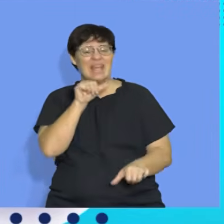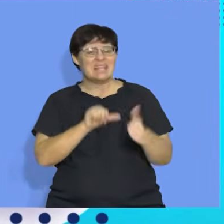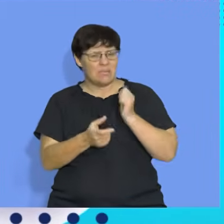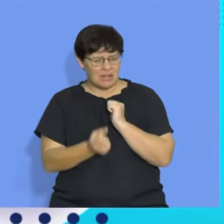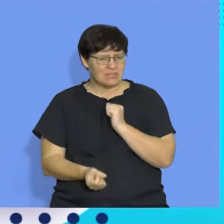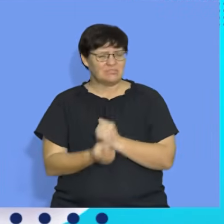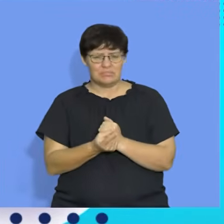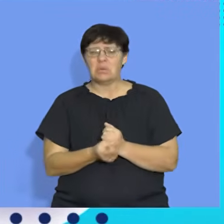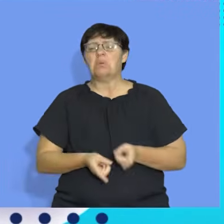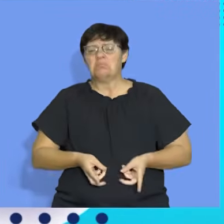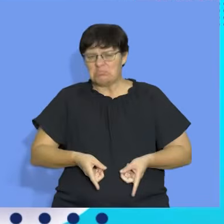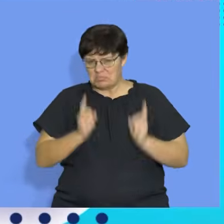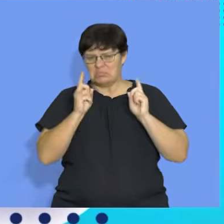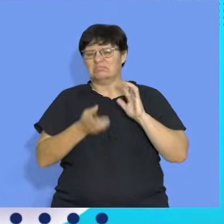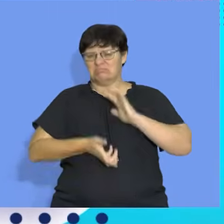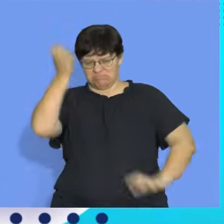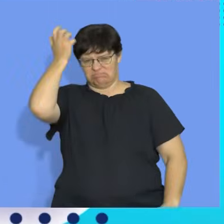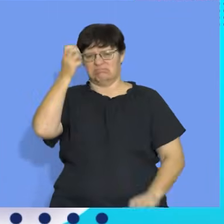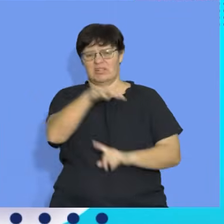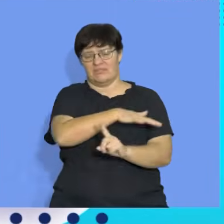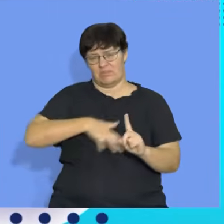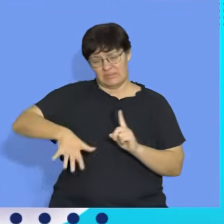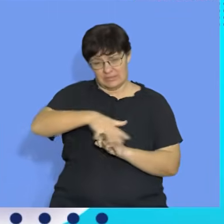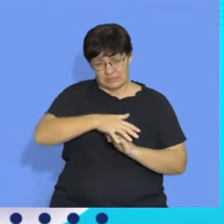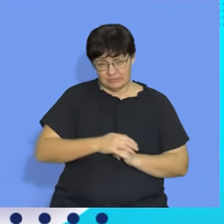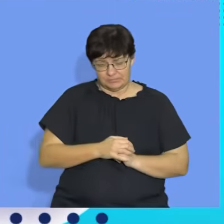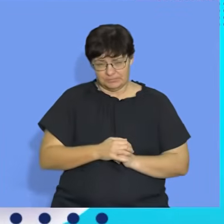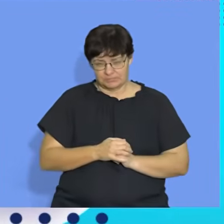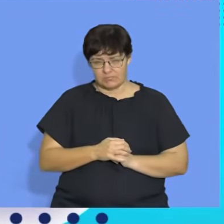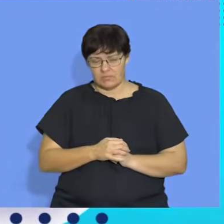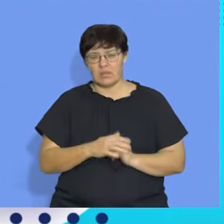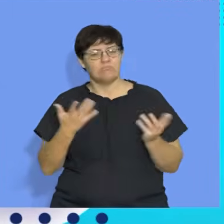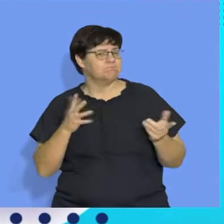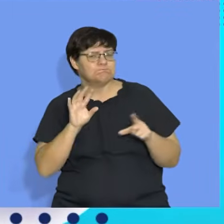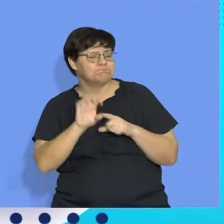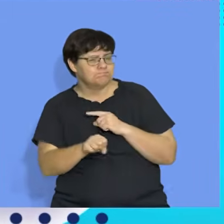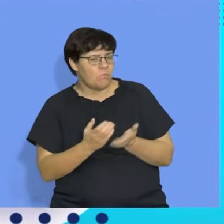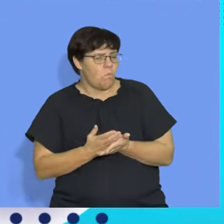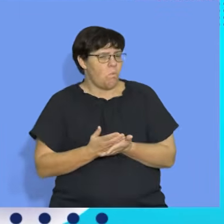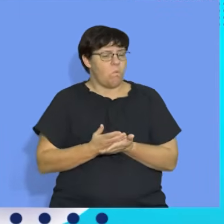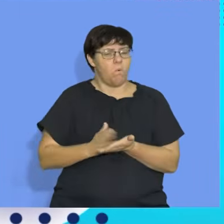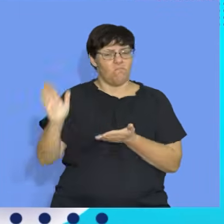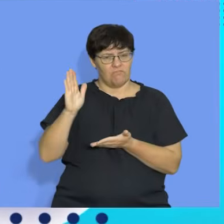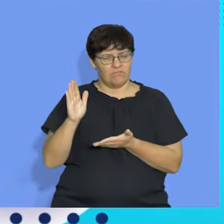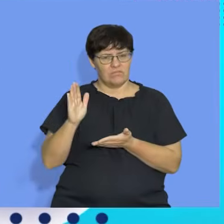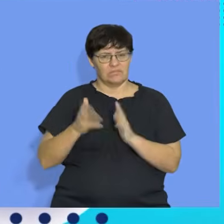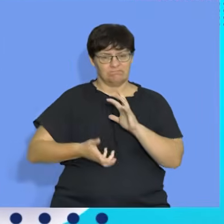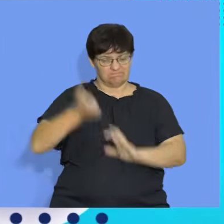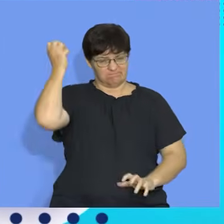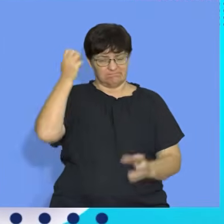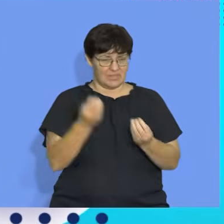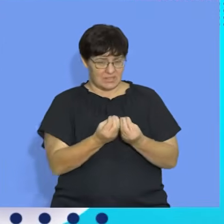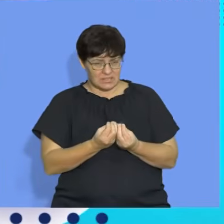a very harmful effect in the environment. So one of the ways that we can get rid of harmful